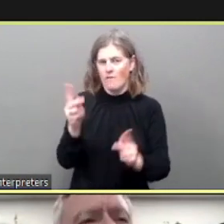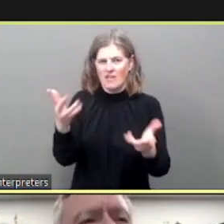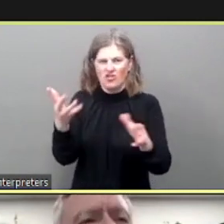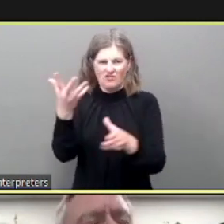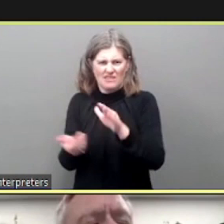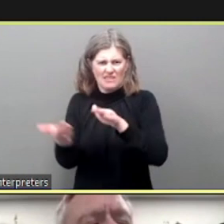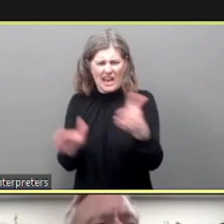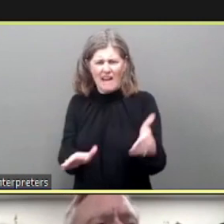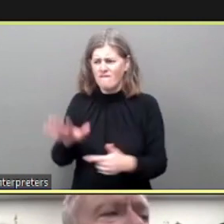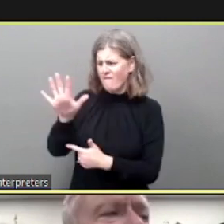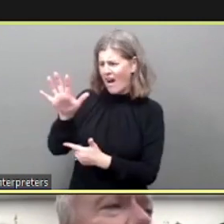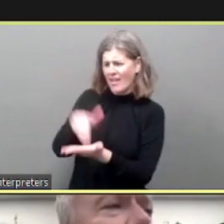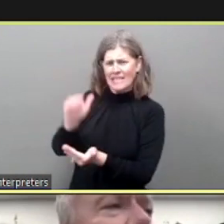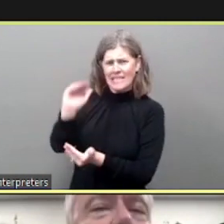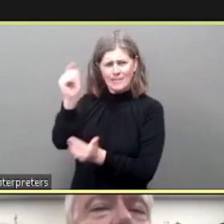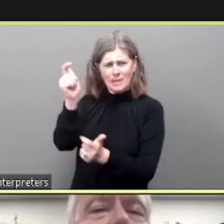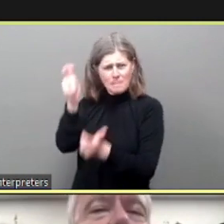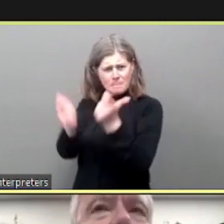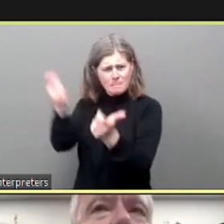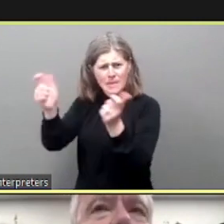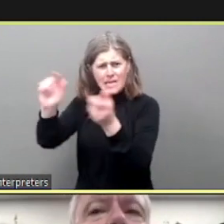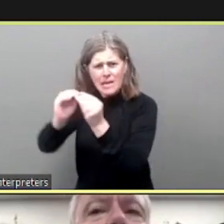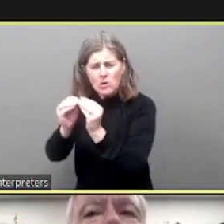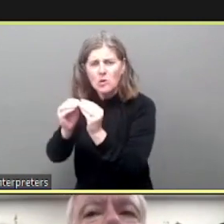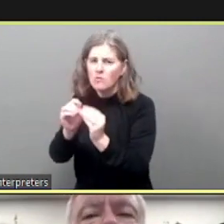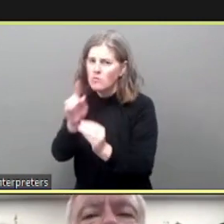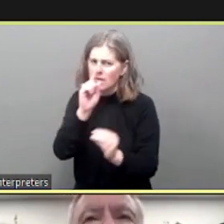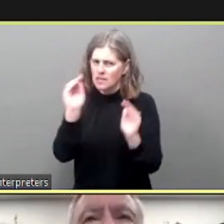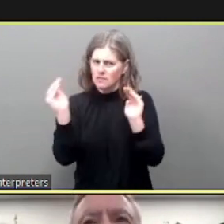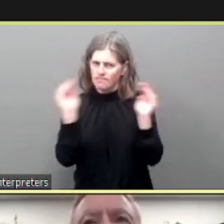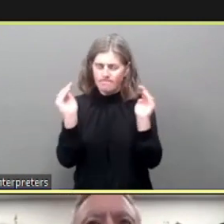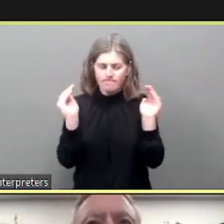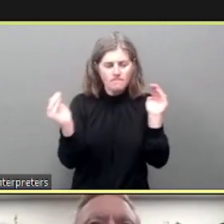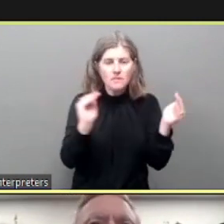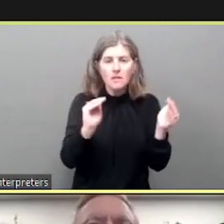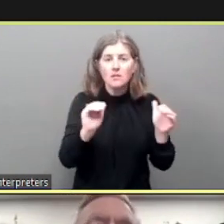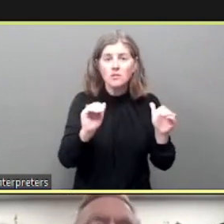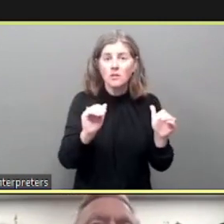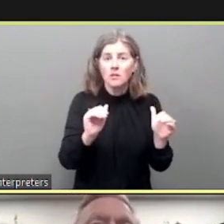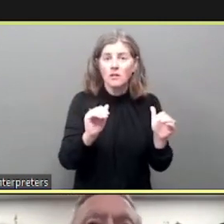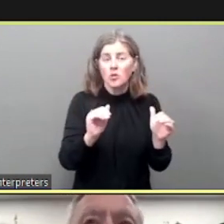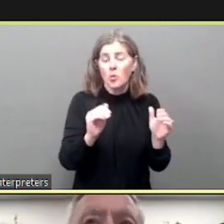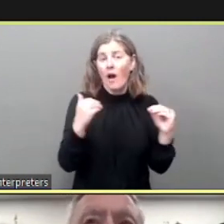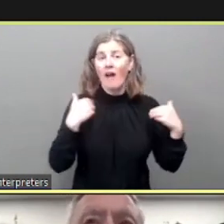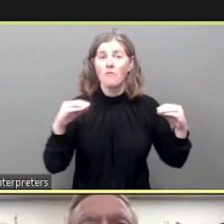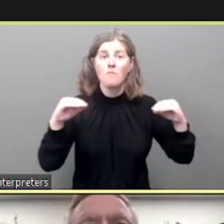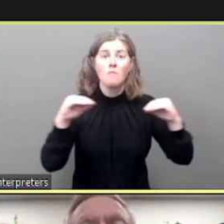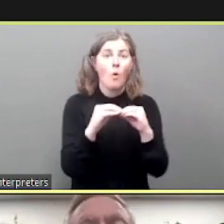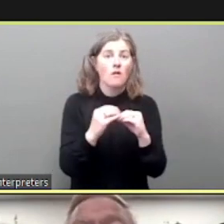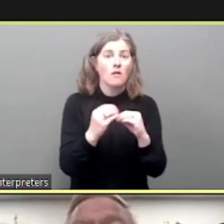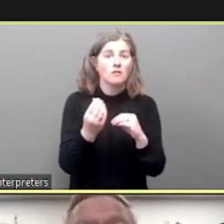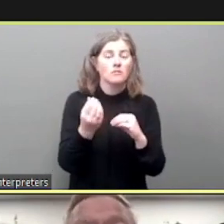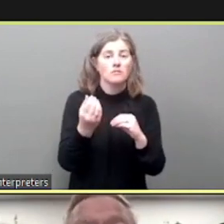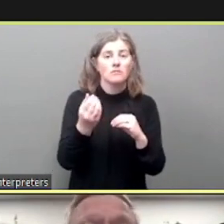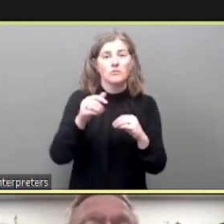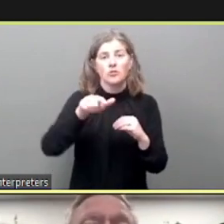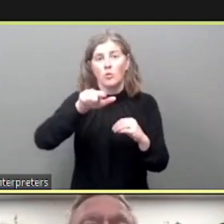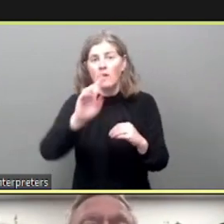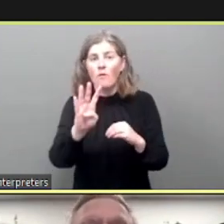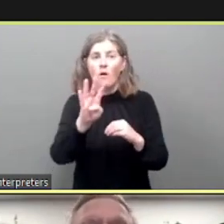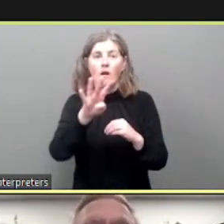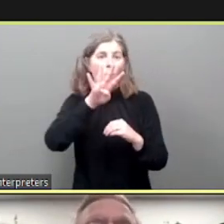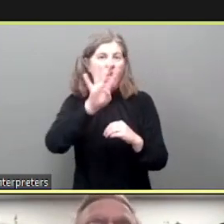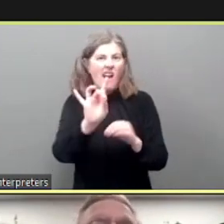like a big number, but it's really a small number when you consider the potentially dozen or more close friends and